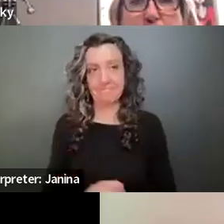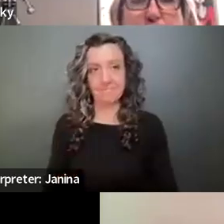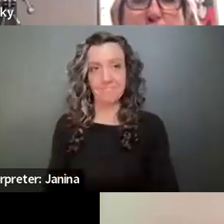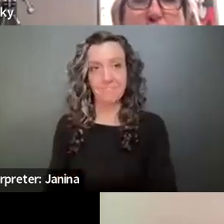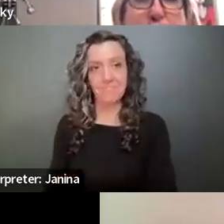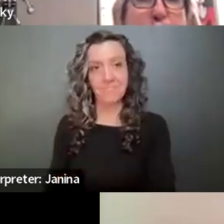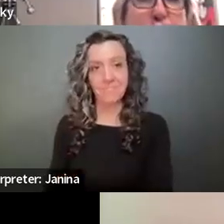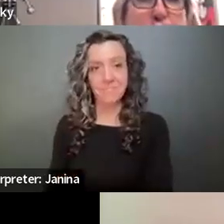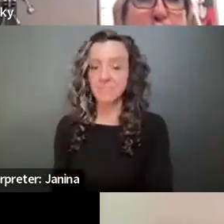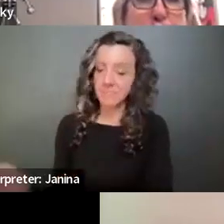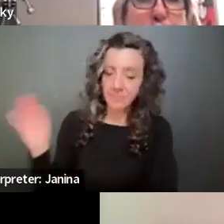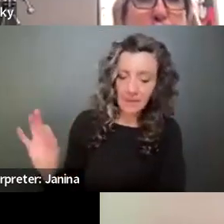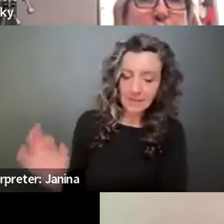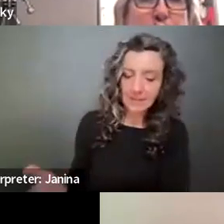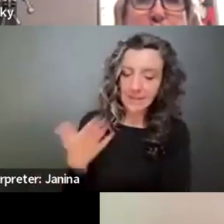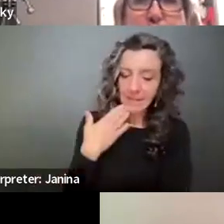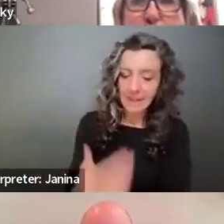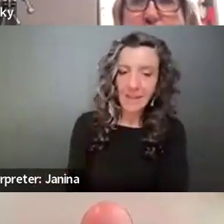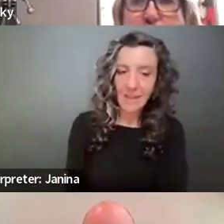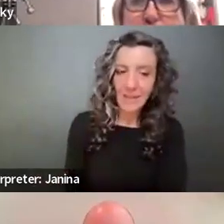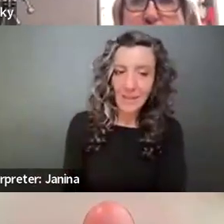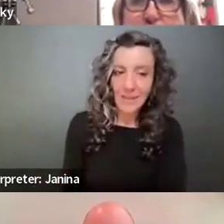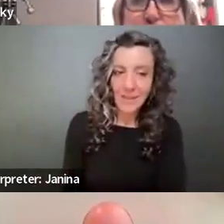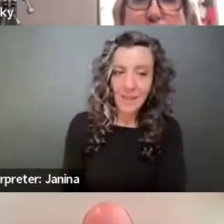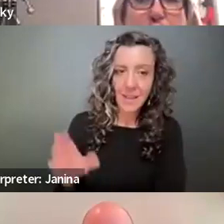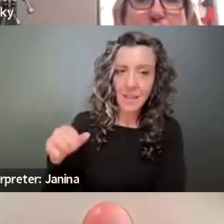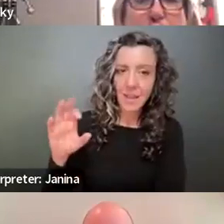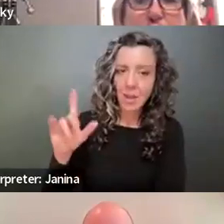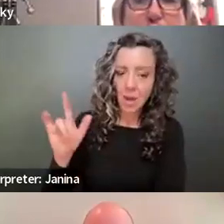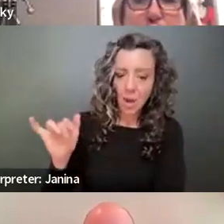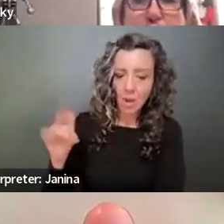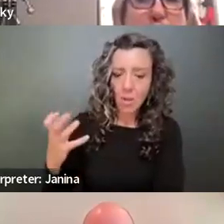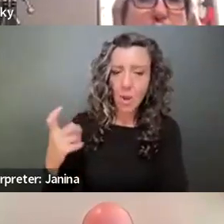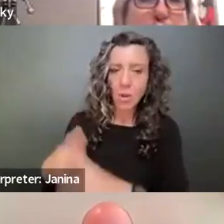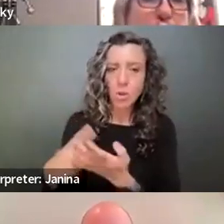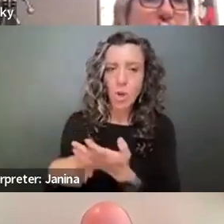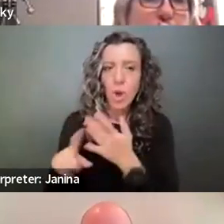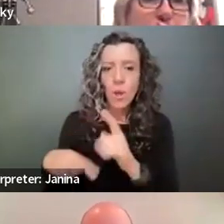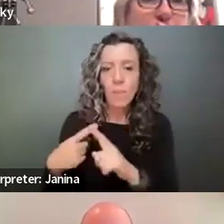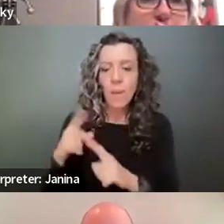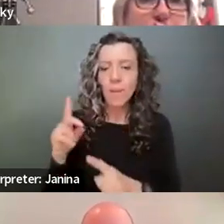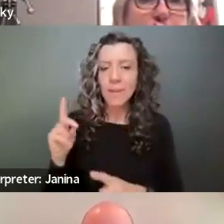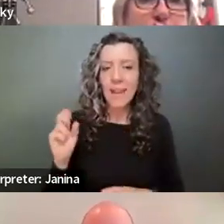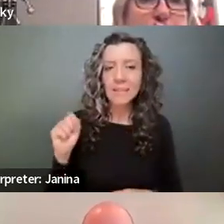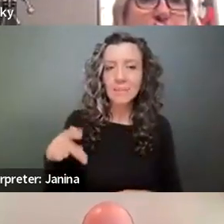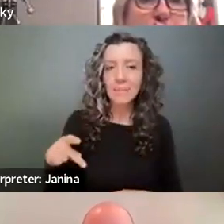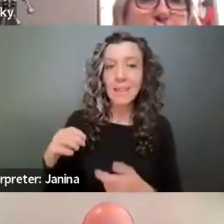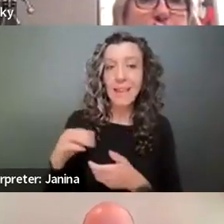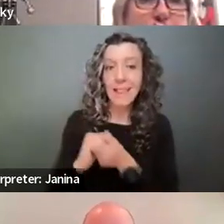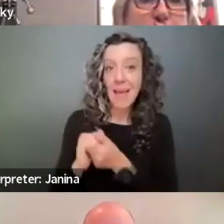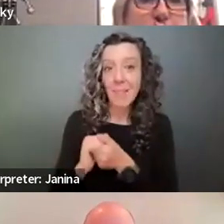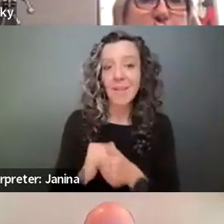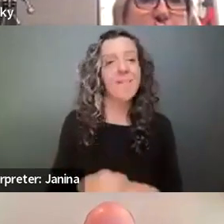Excellent. Thank you so much. And then Carly, did you want to touch base on the DSP Collaborative? Yeah, Okay, so great. we